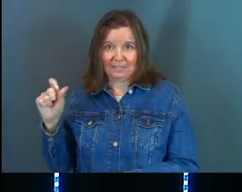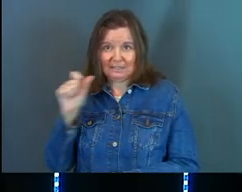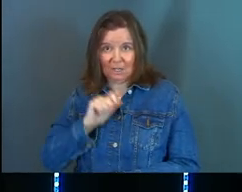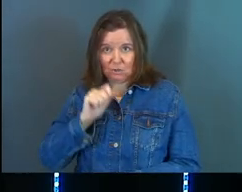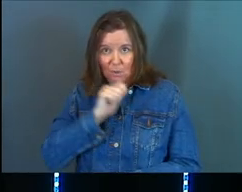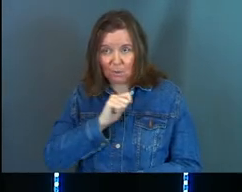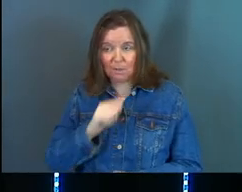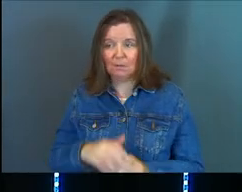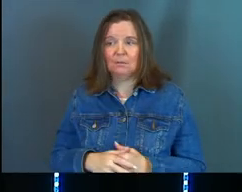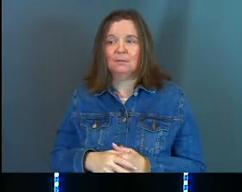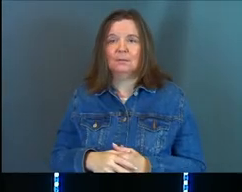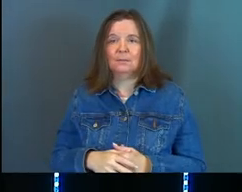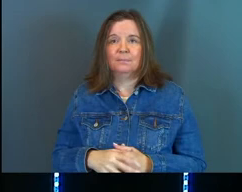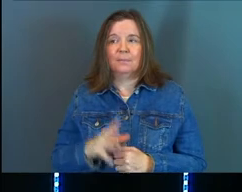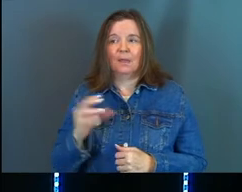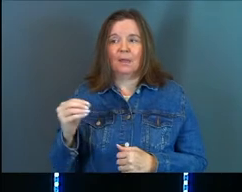Arizona,